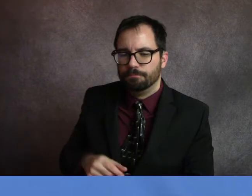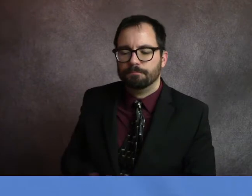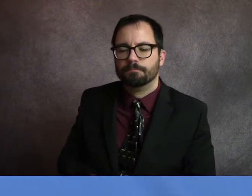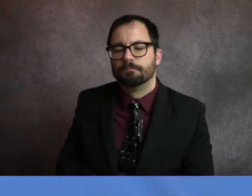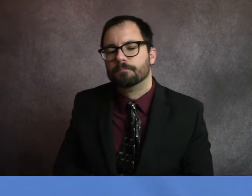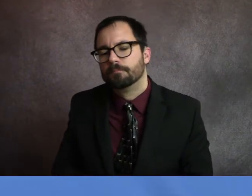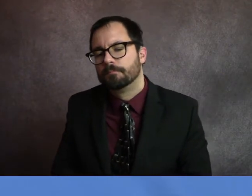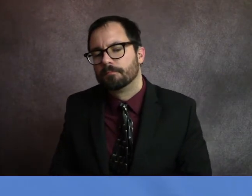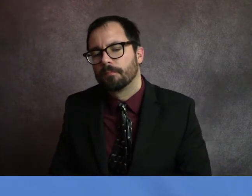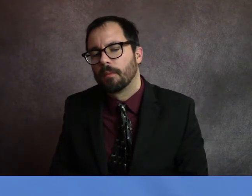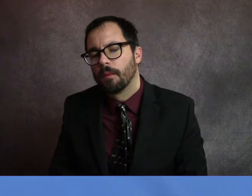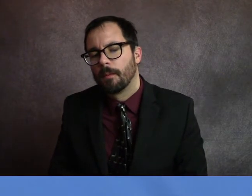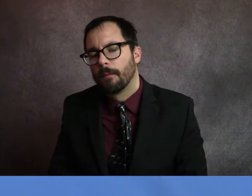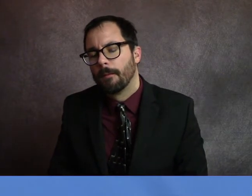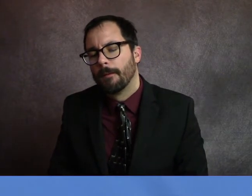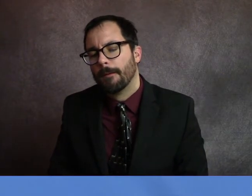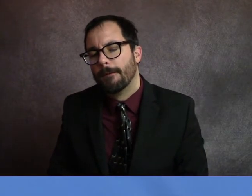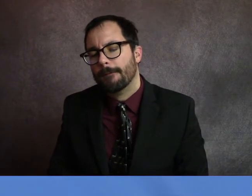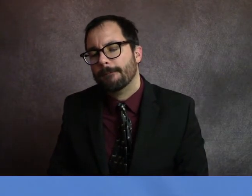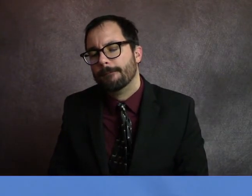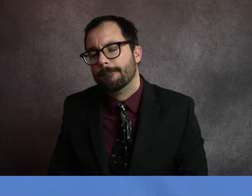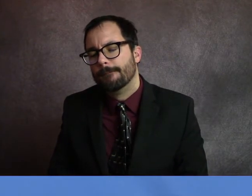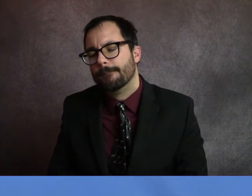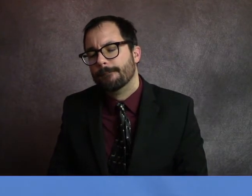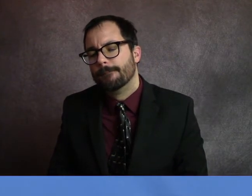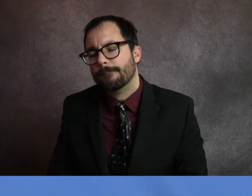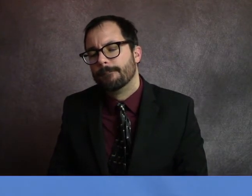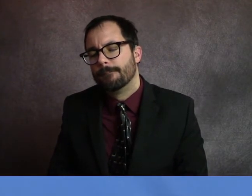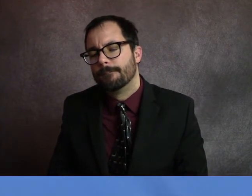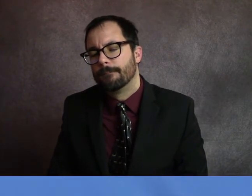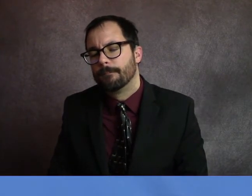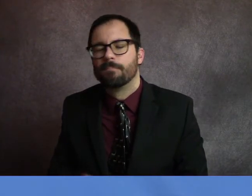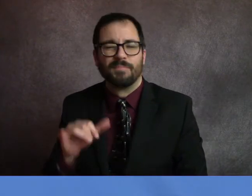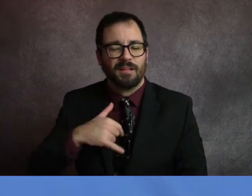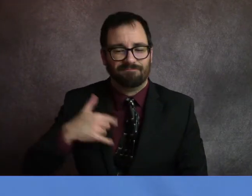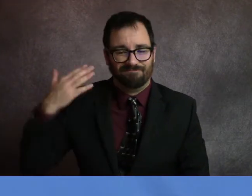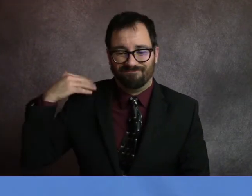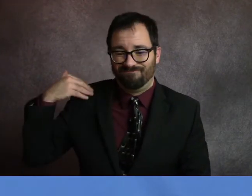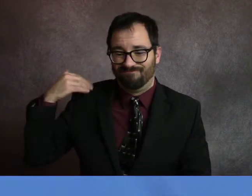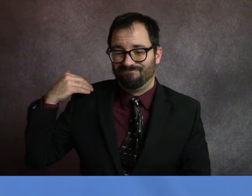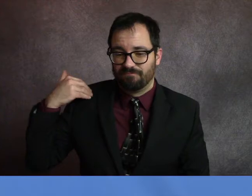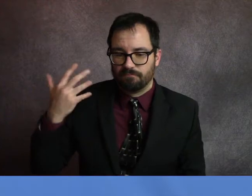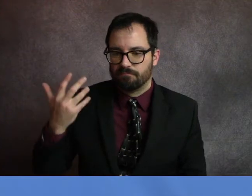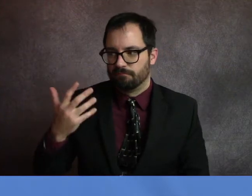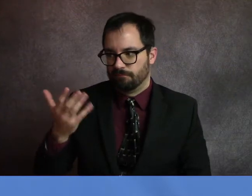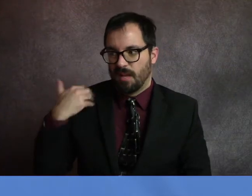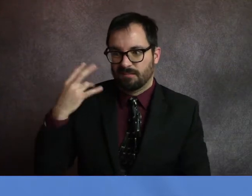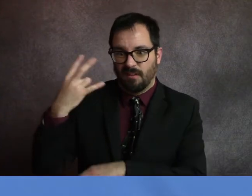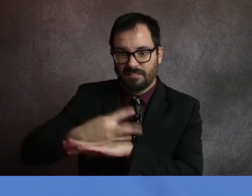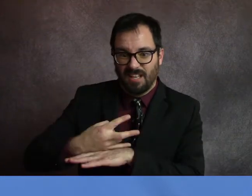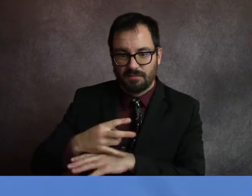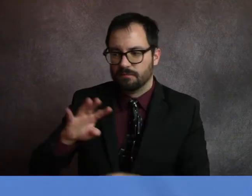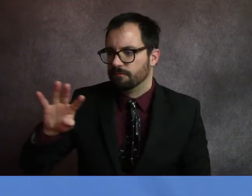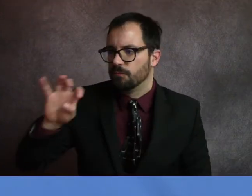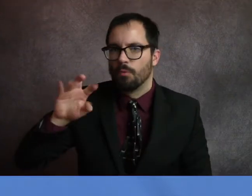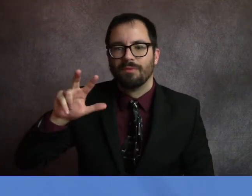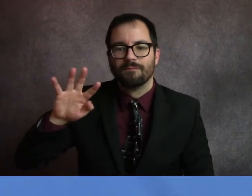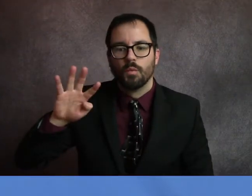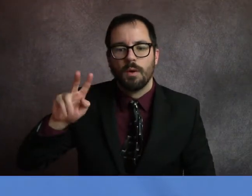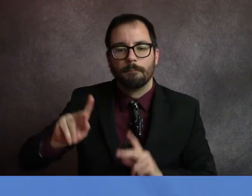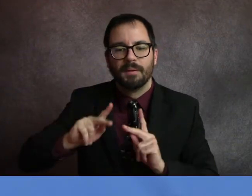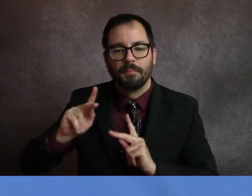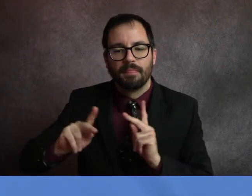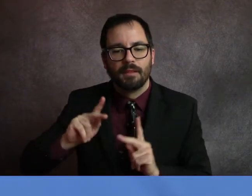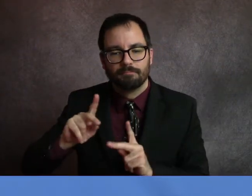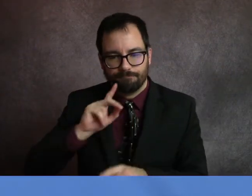these rollbacks is that our numbers come down and that our hospitalization comes down and that we get to an average rate. Right now, as I said, the